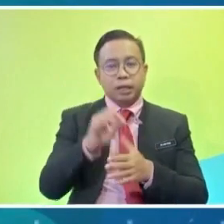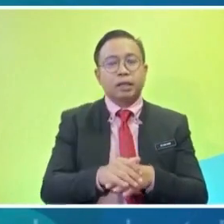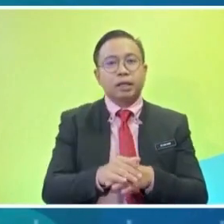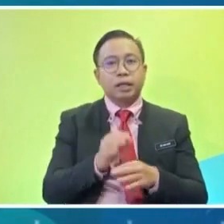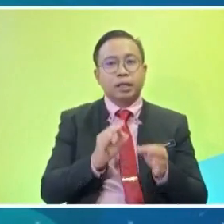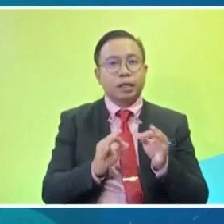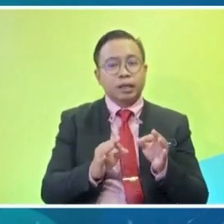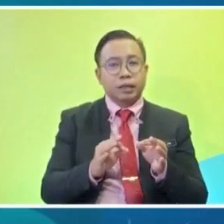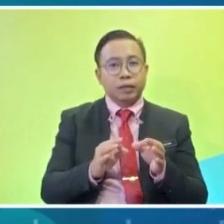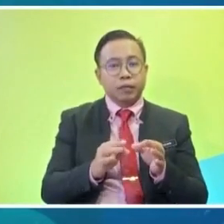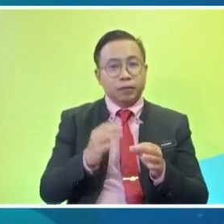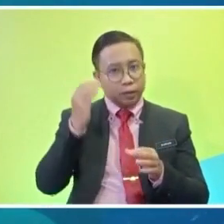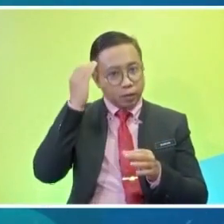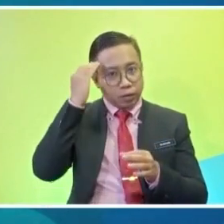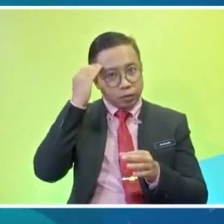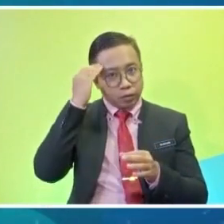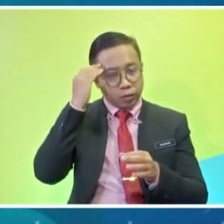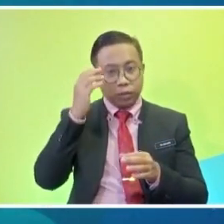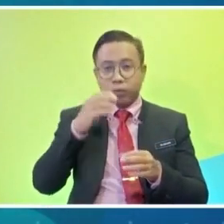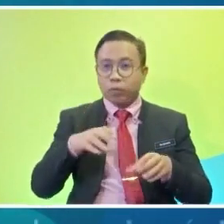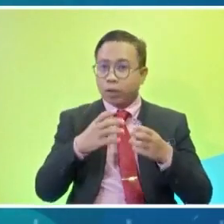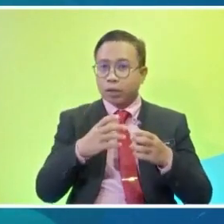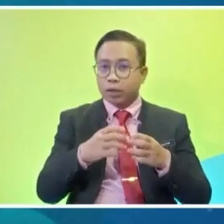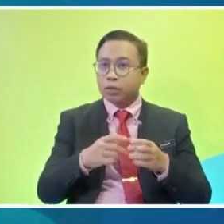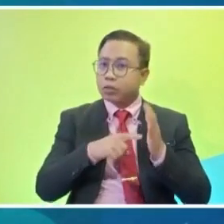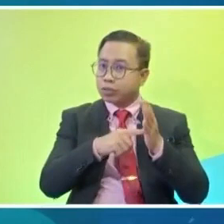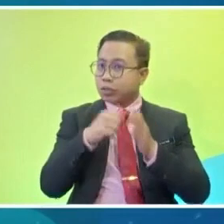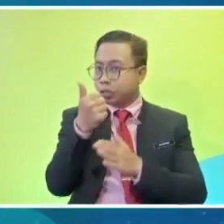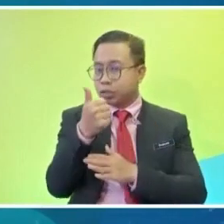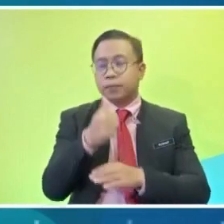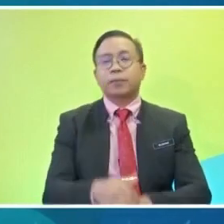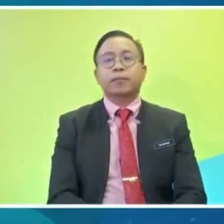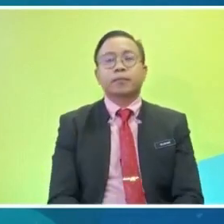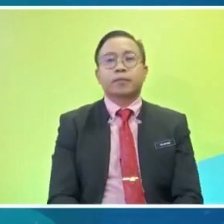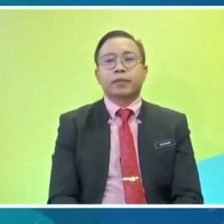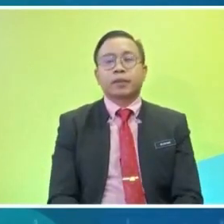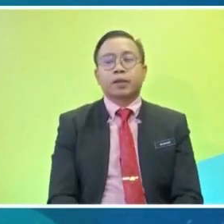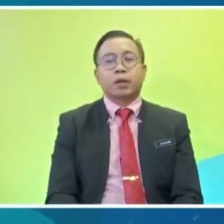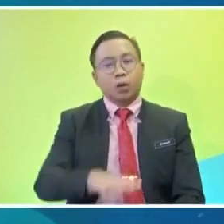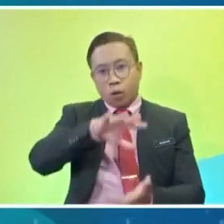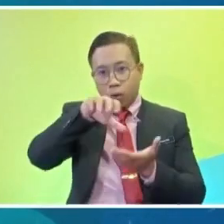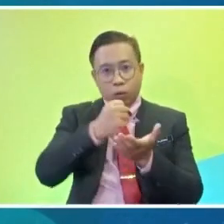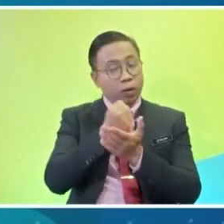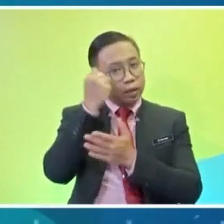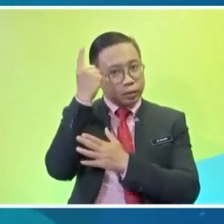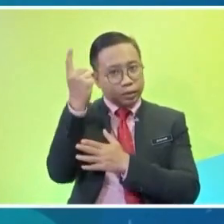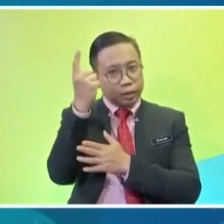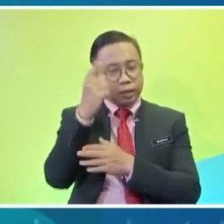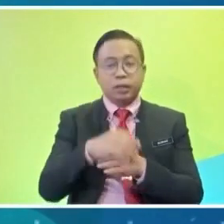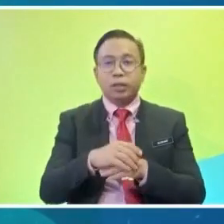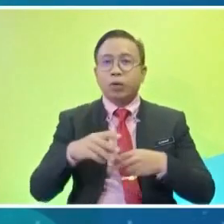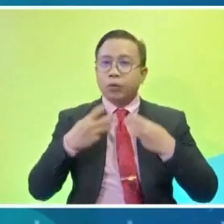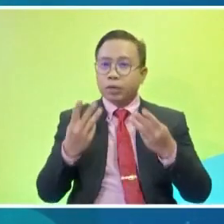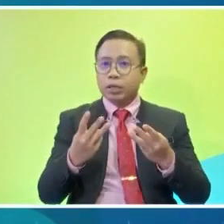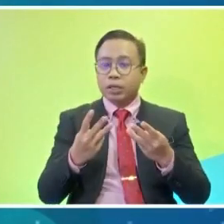understand my instruction, can you please give me a thumbs up? Let's see. All right. So it looks like all of you understand. So we are